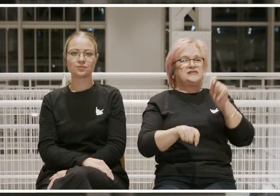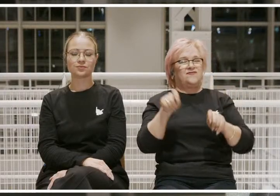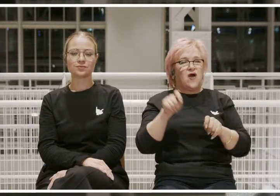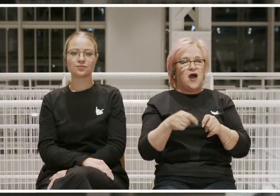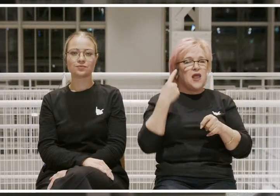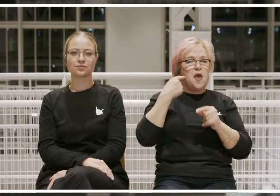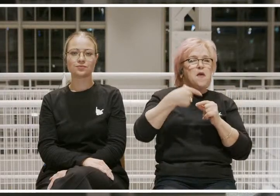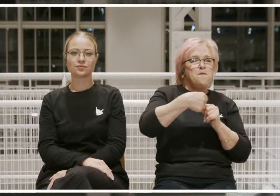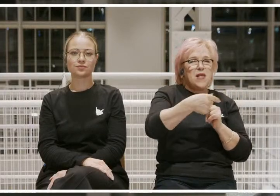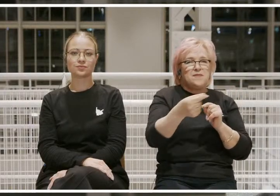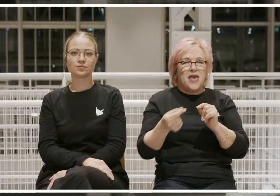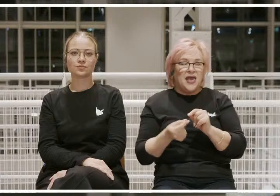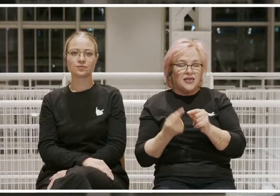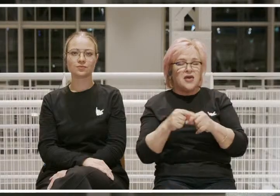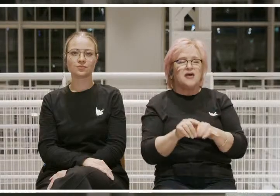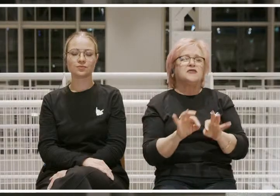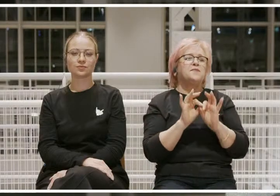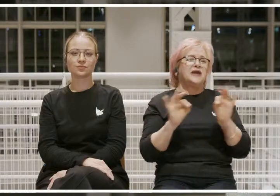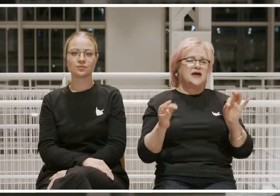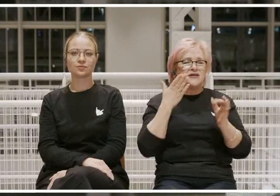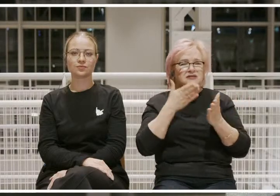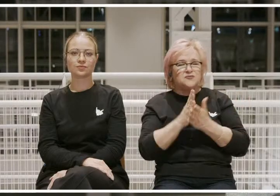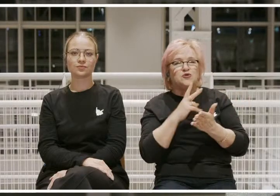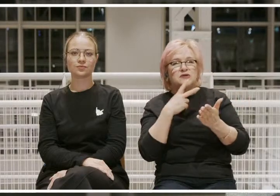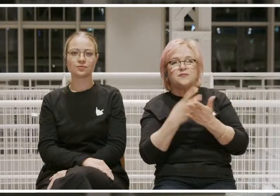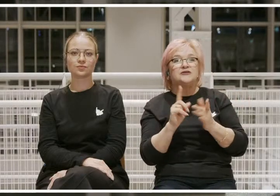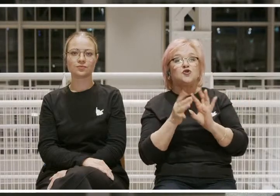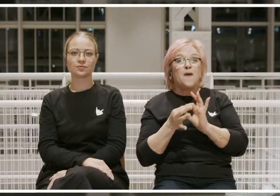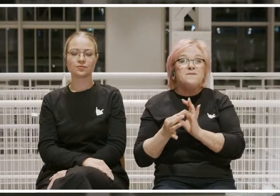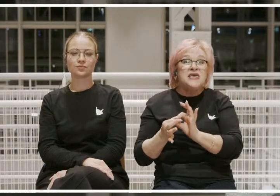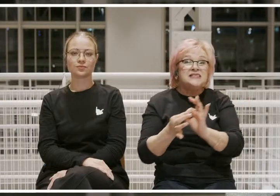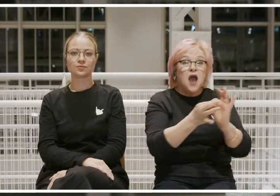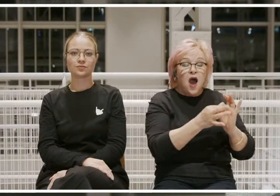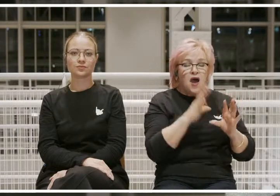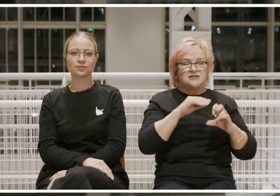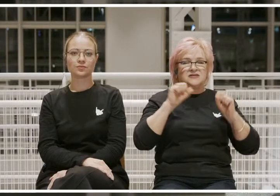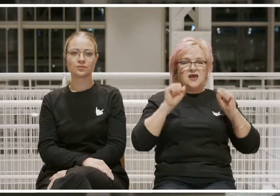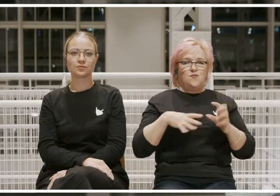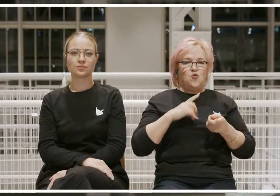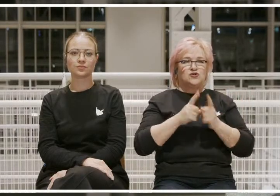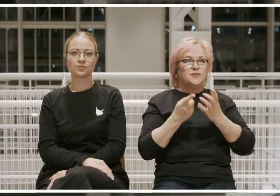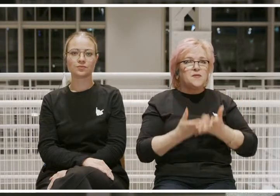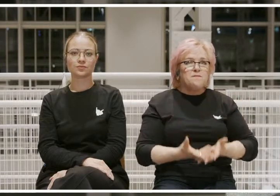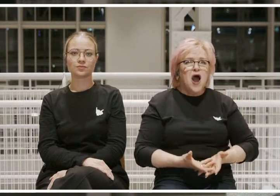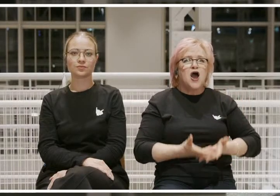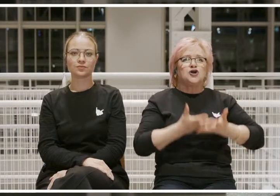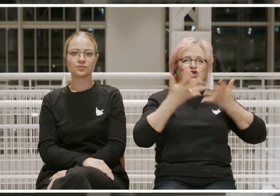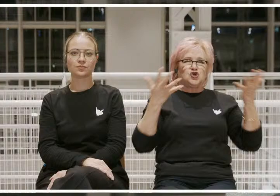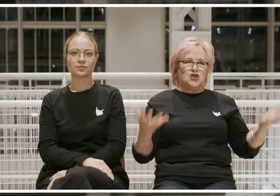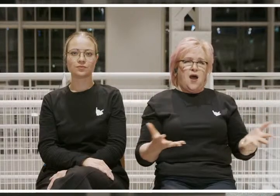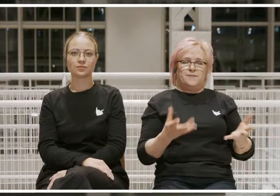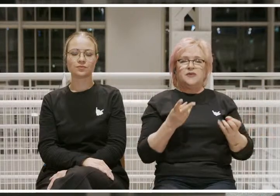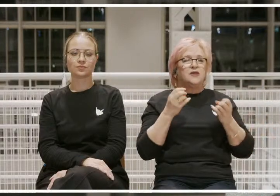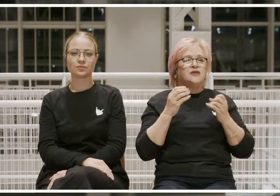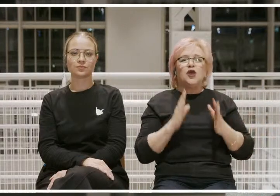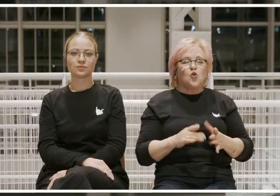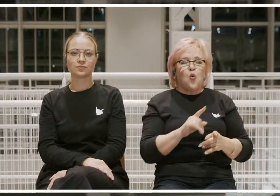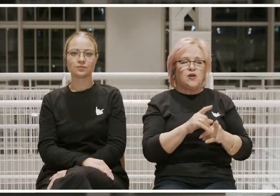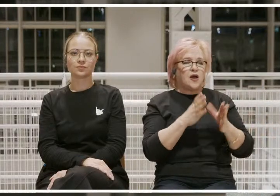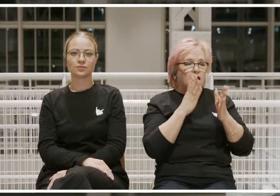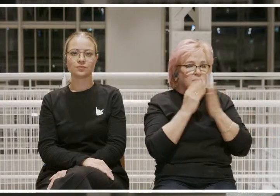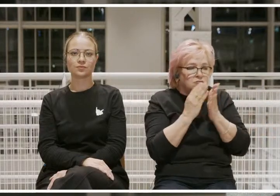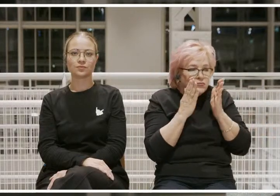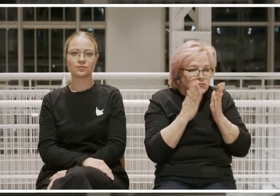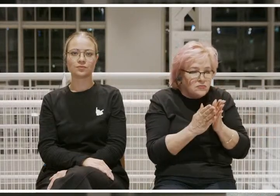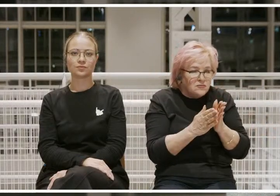that mediation can become something large scale, not only something downshifted as you know, just having